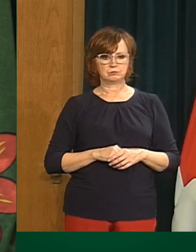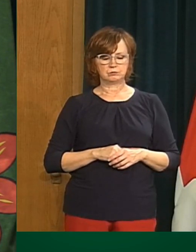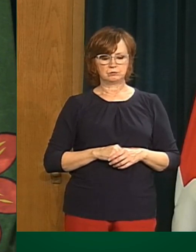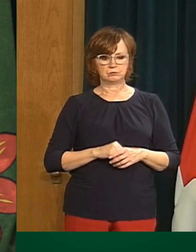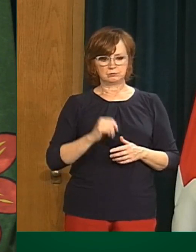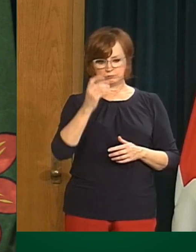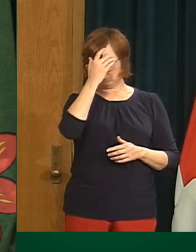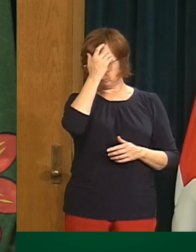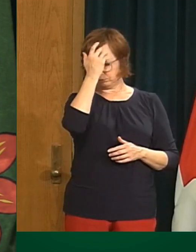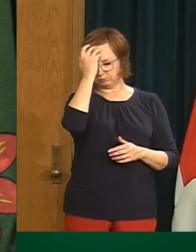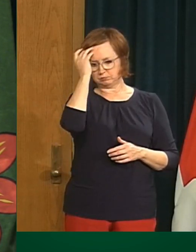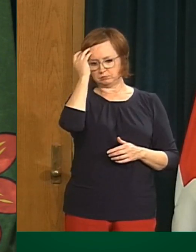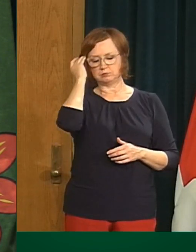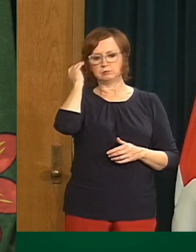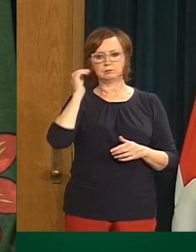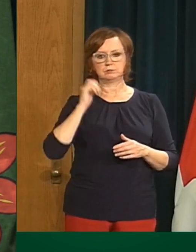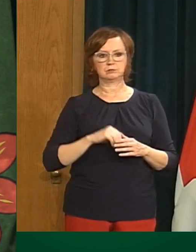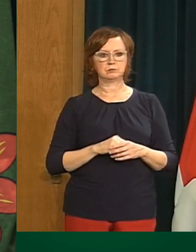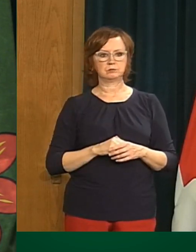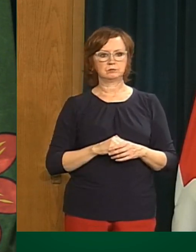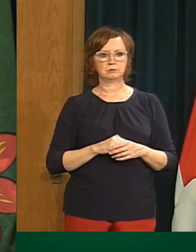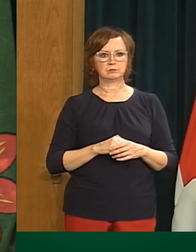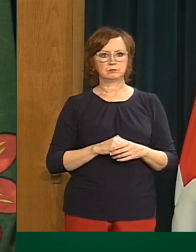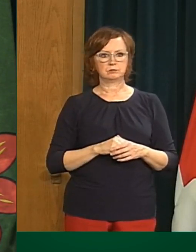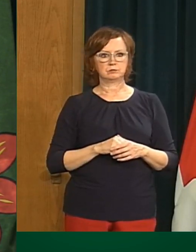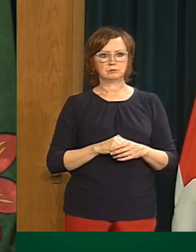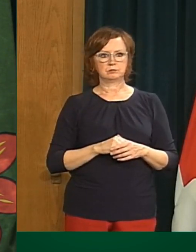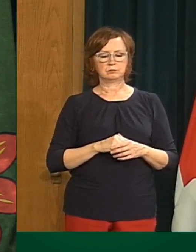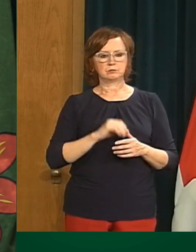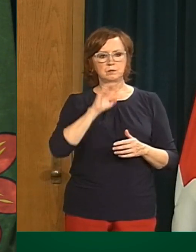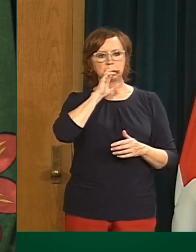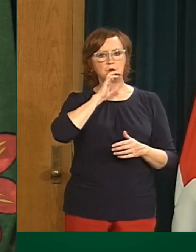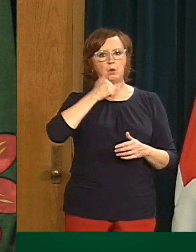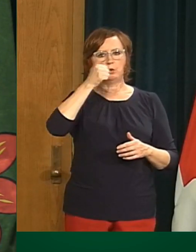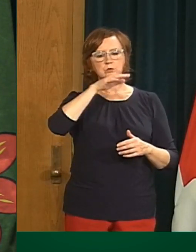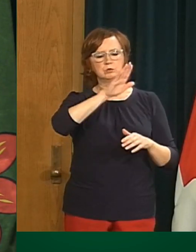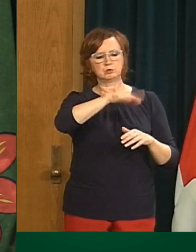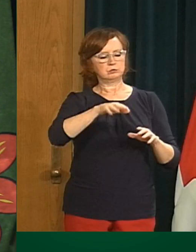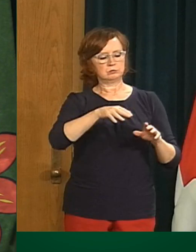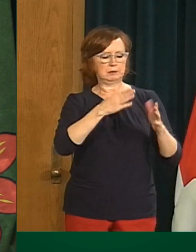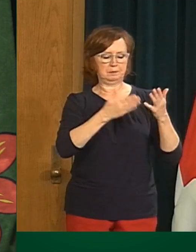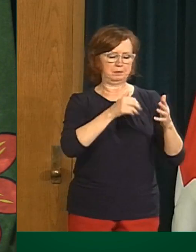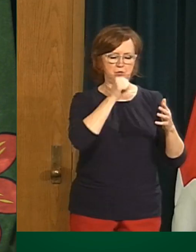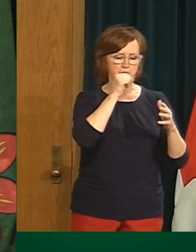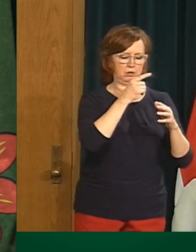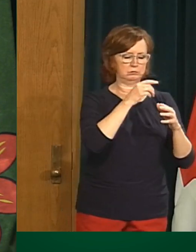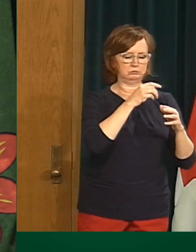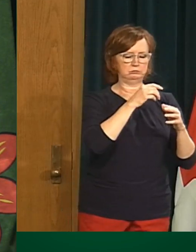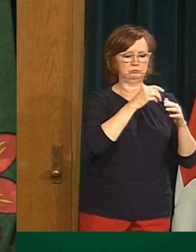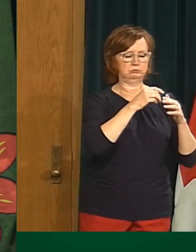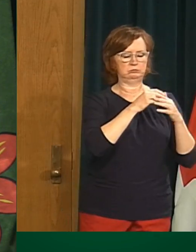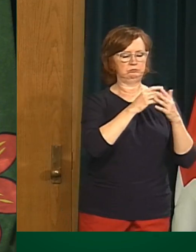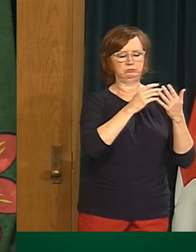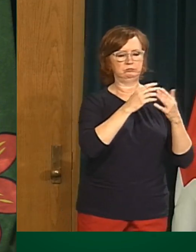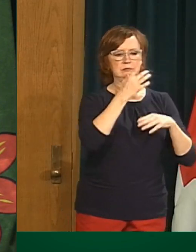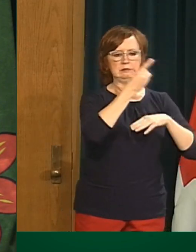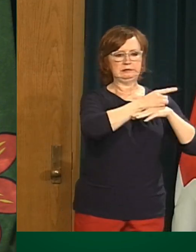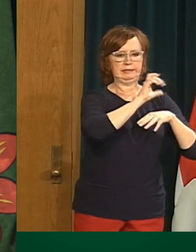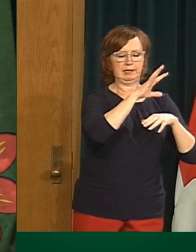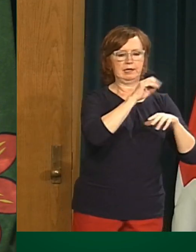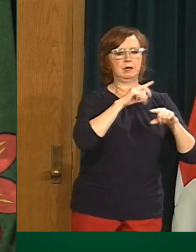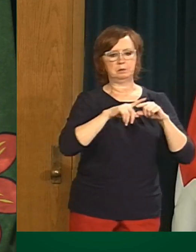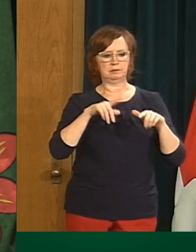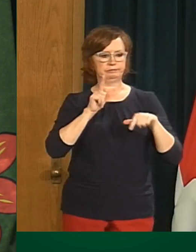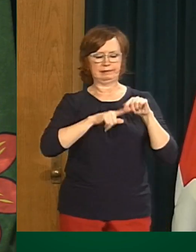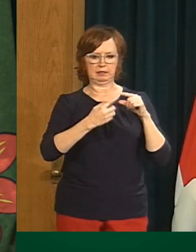older children who wouldn't necessarily go to a daycare but can't stay home alone? So I would say first and foremost, this is a phased-in framework that we